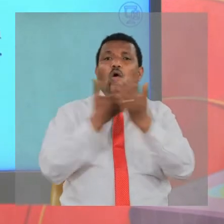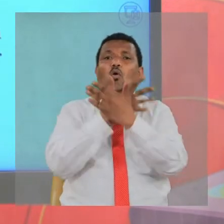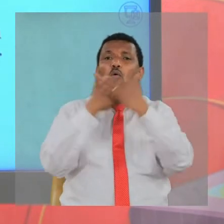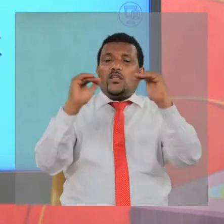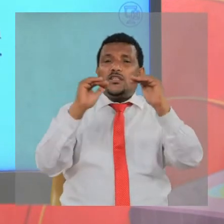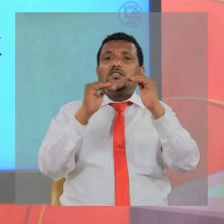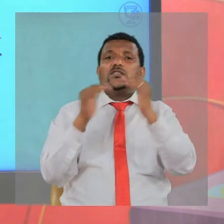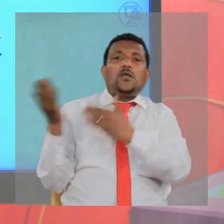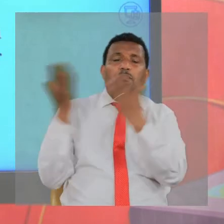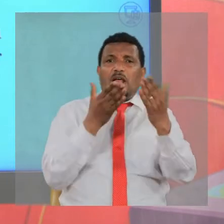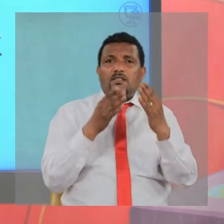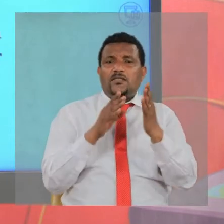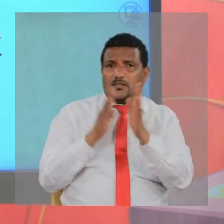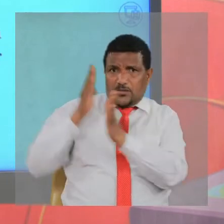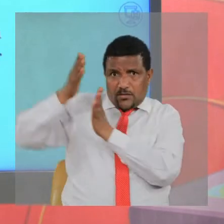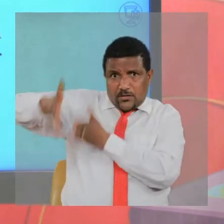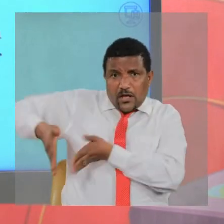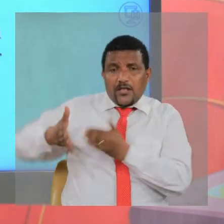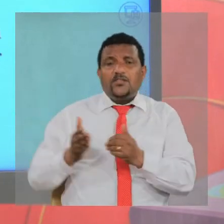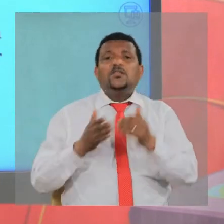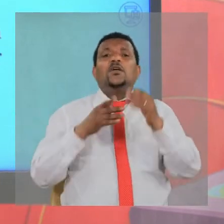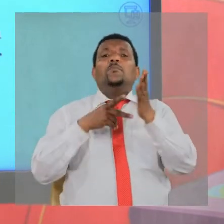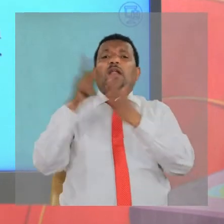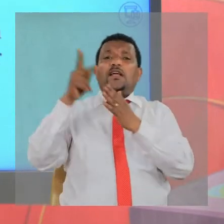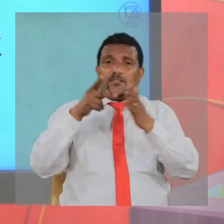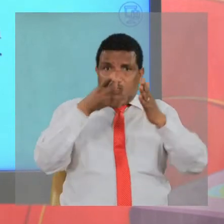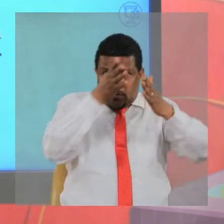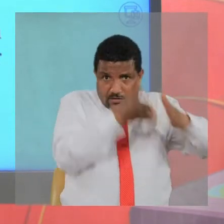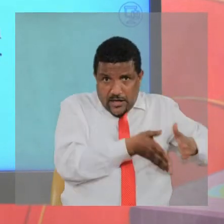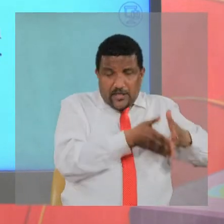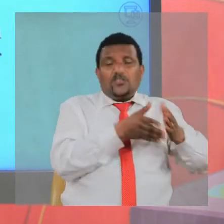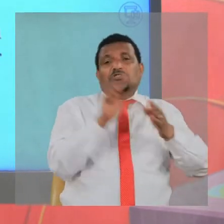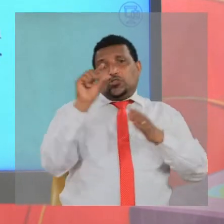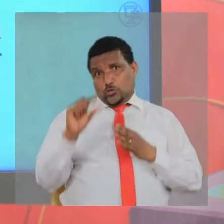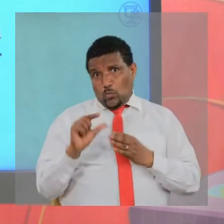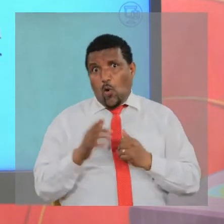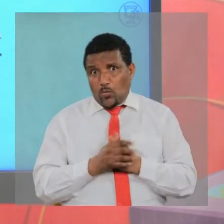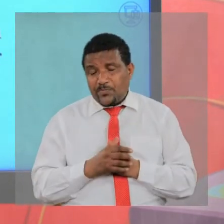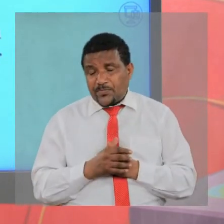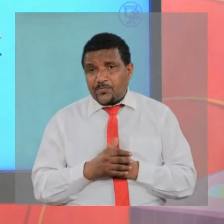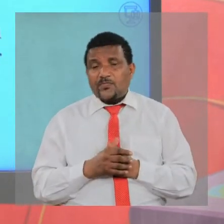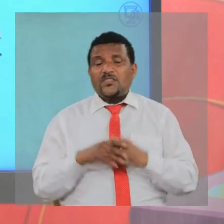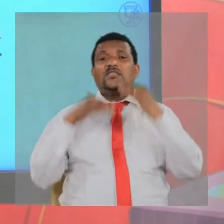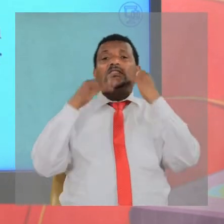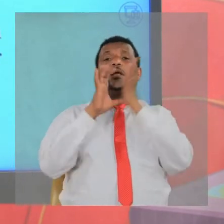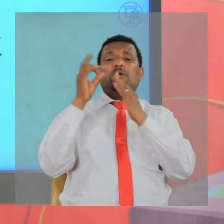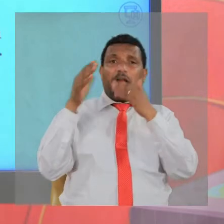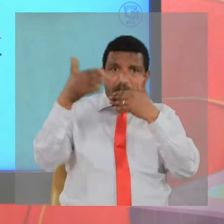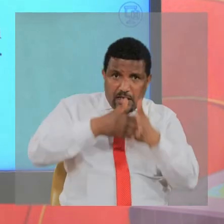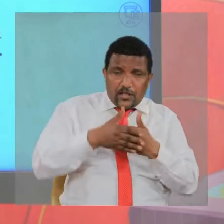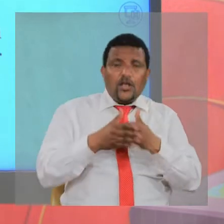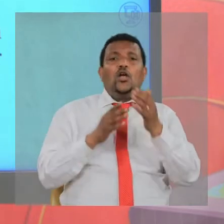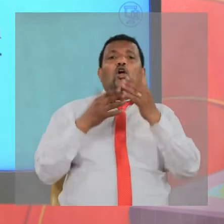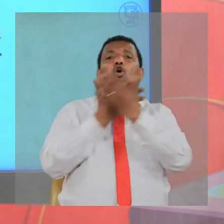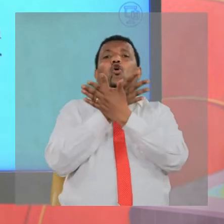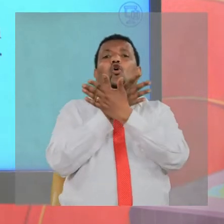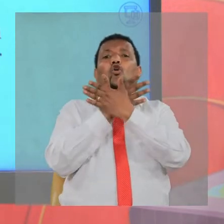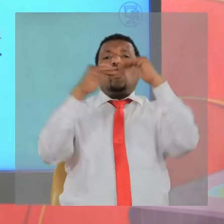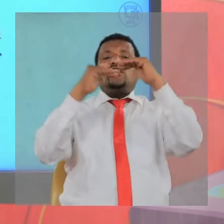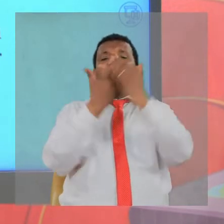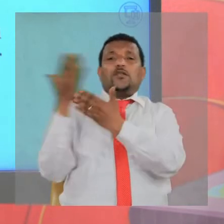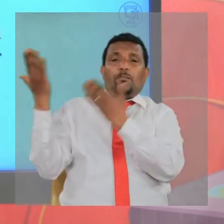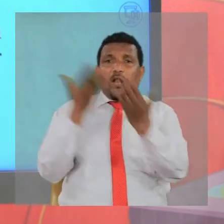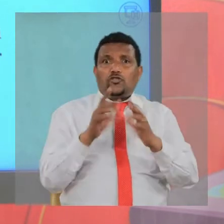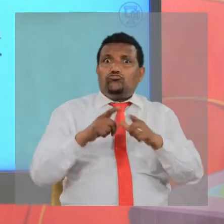supplied side. If the number that is attached in the price side is small and the number that is attached in the quantity supplied side